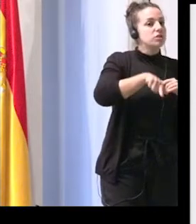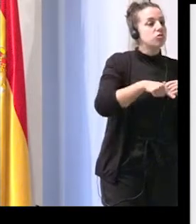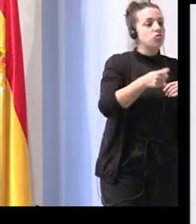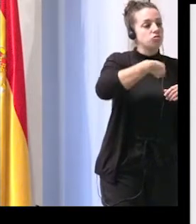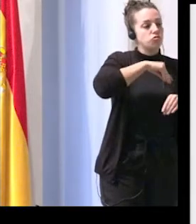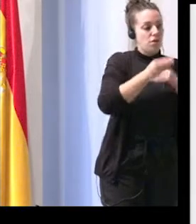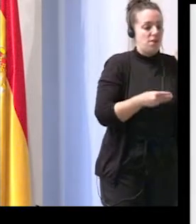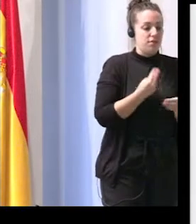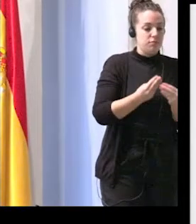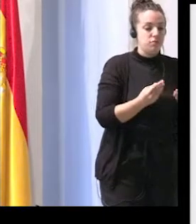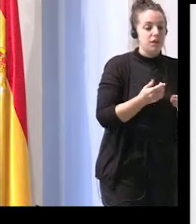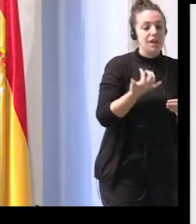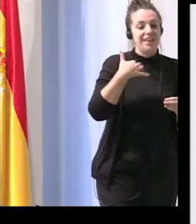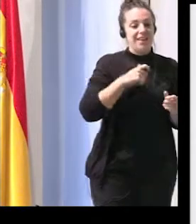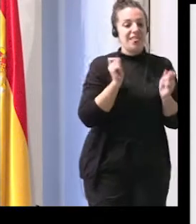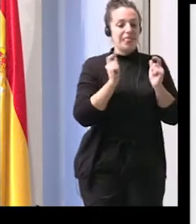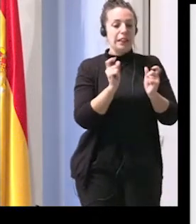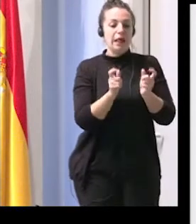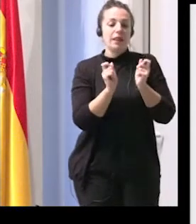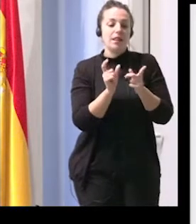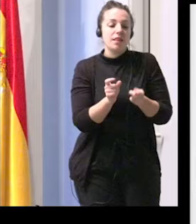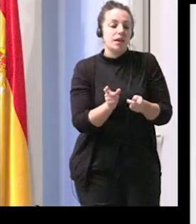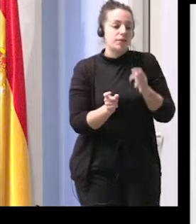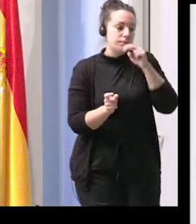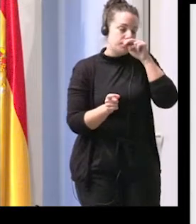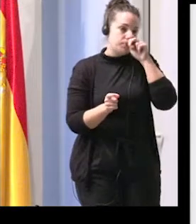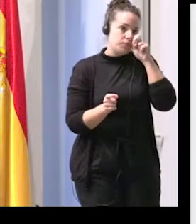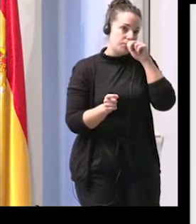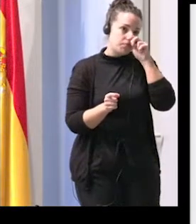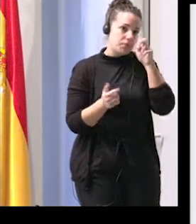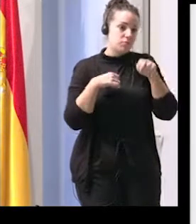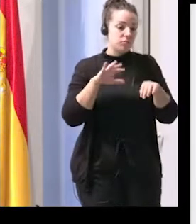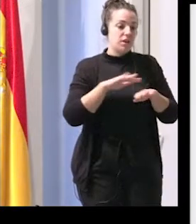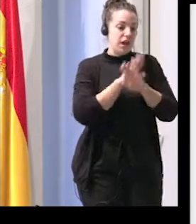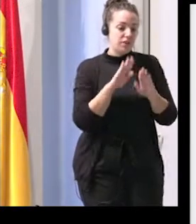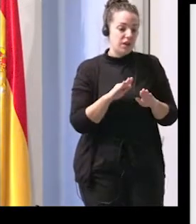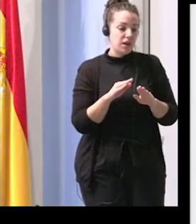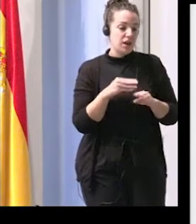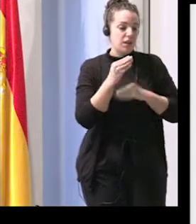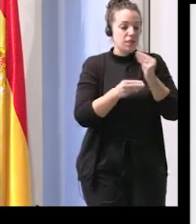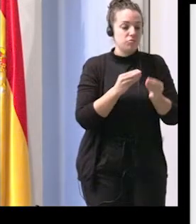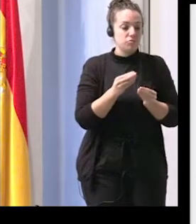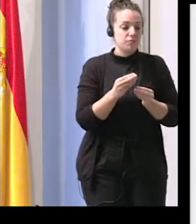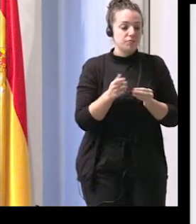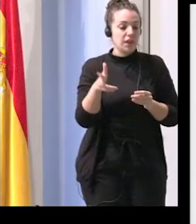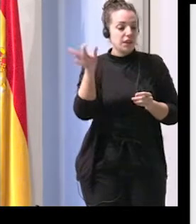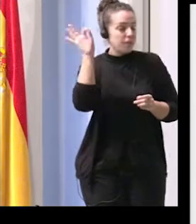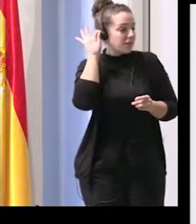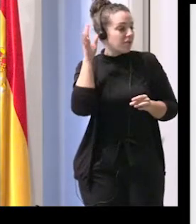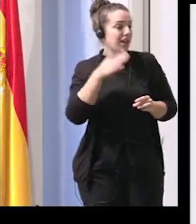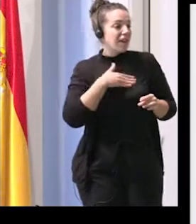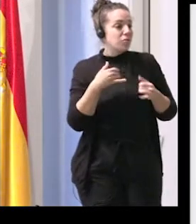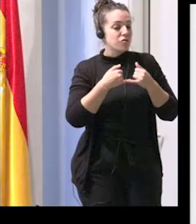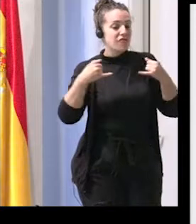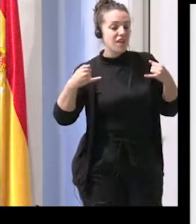we stimulate from one cochlear implant, we want the auditory pathways to carry that information from